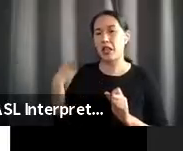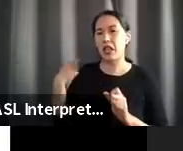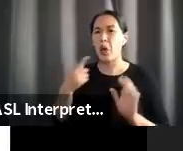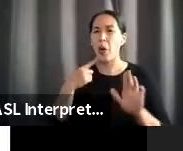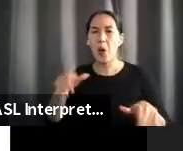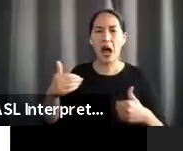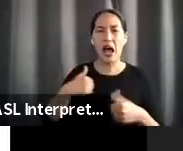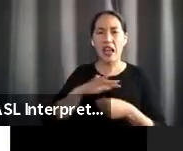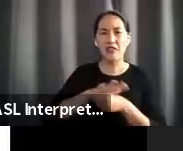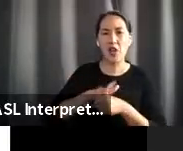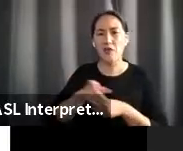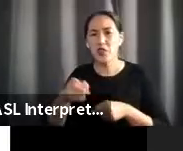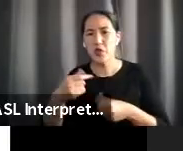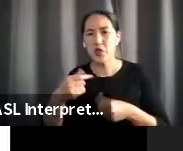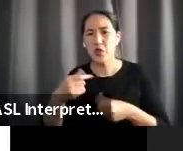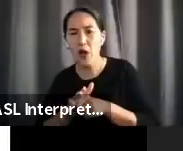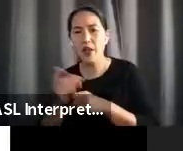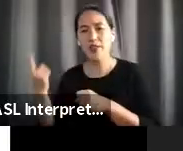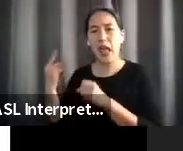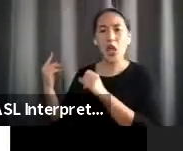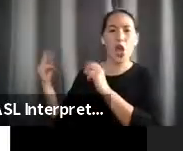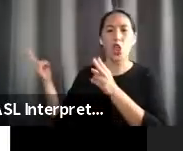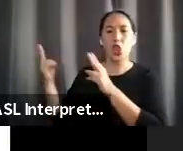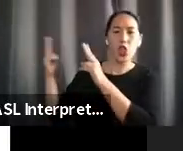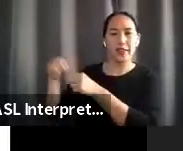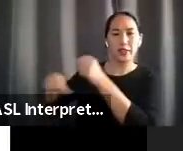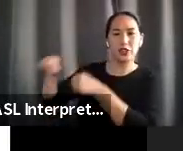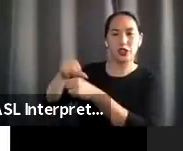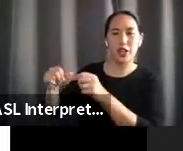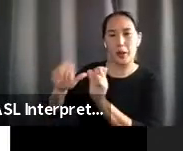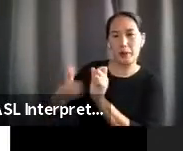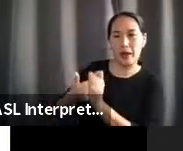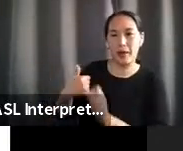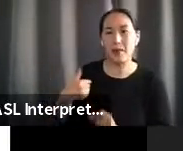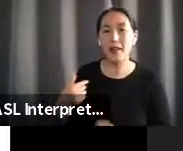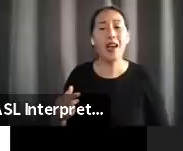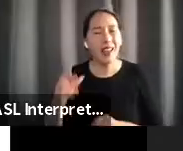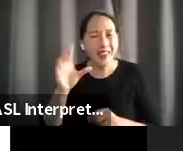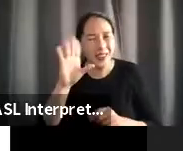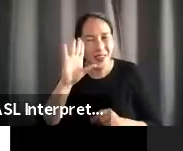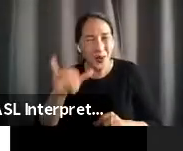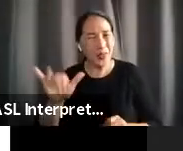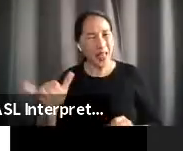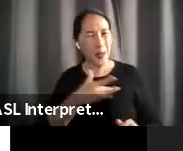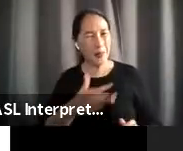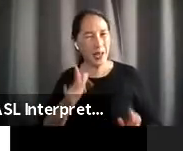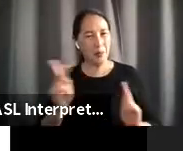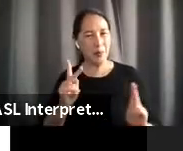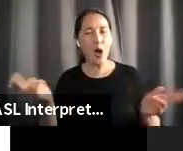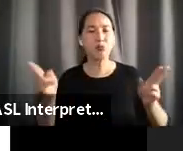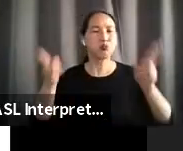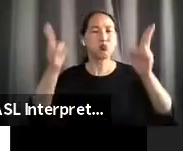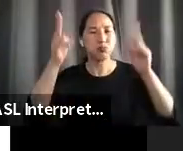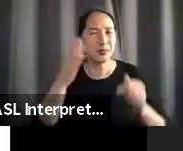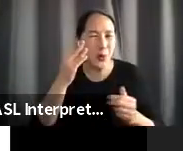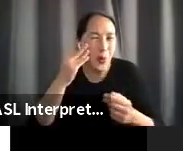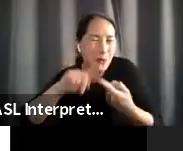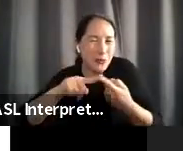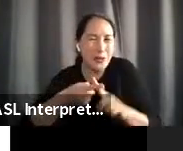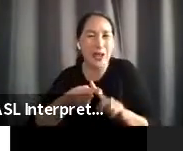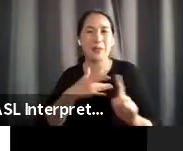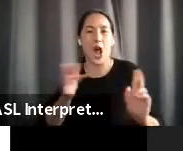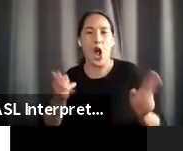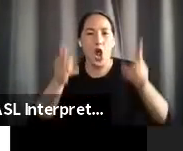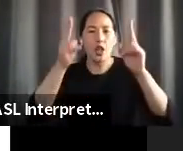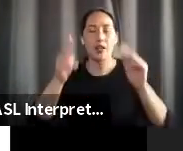COVID, right? And, you know, there are ways that people just kind of mess with each other, right? And within, you know, friendships that they have. And